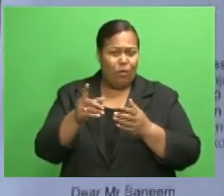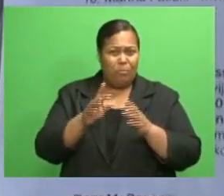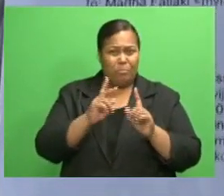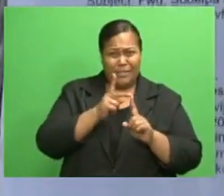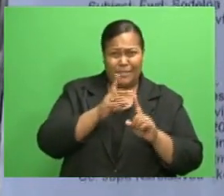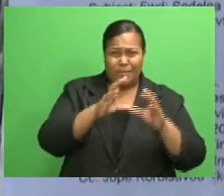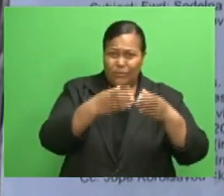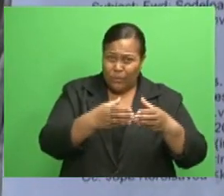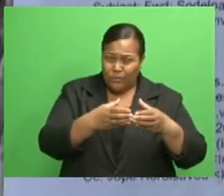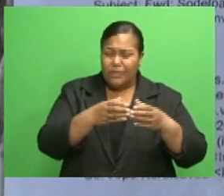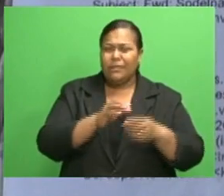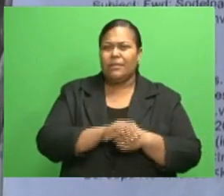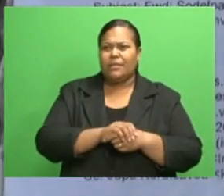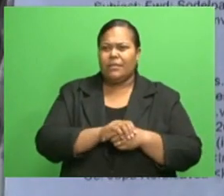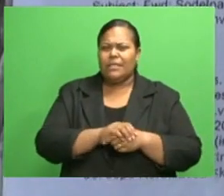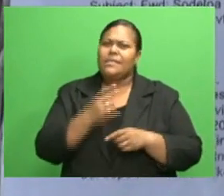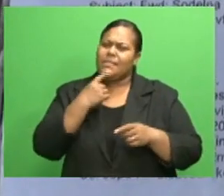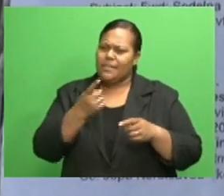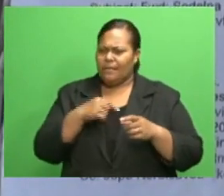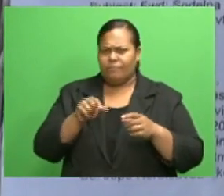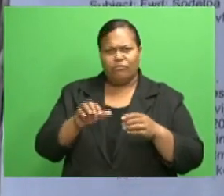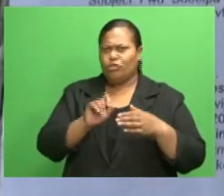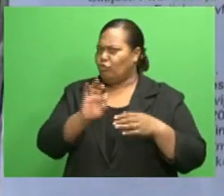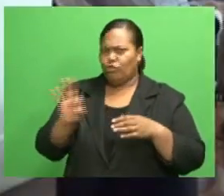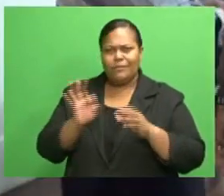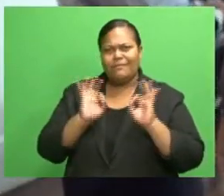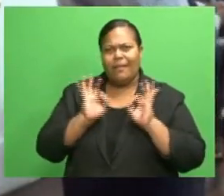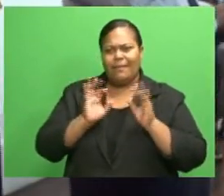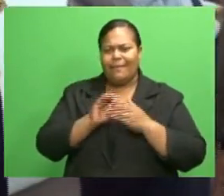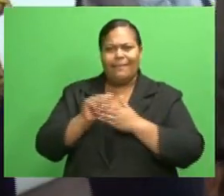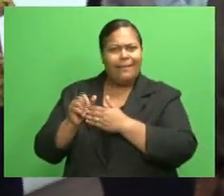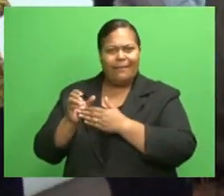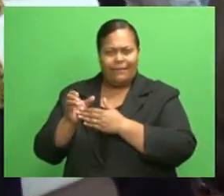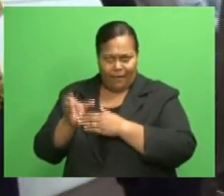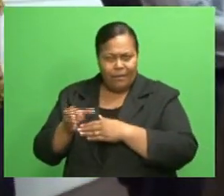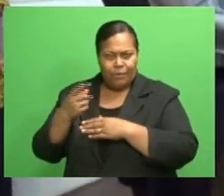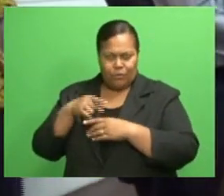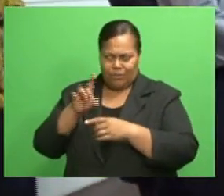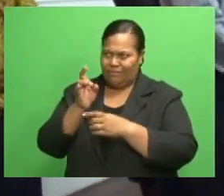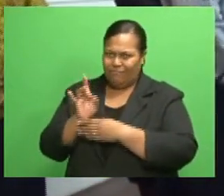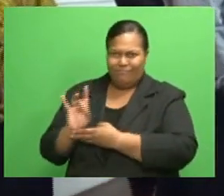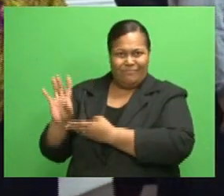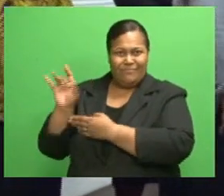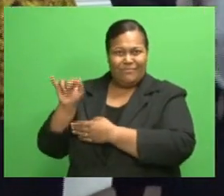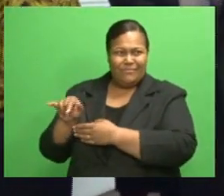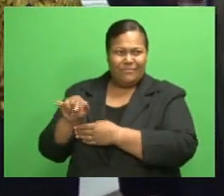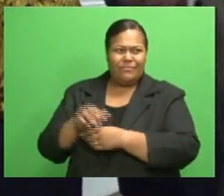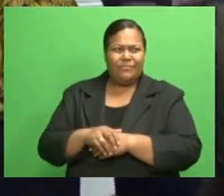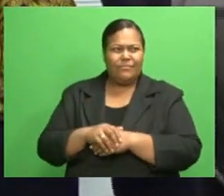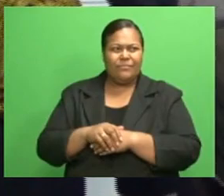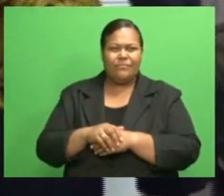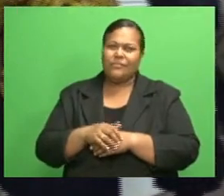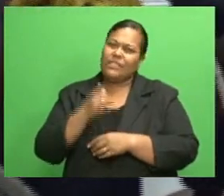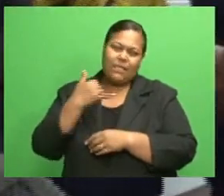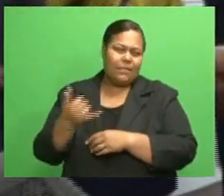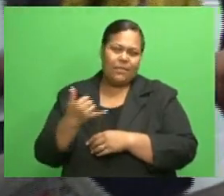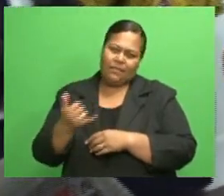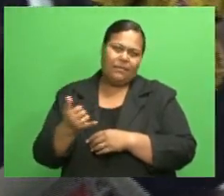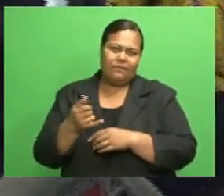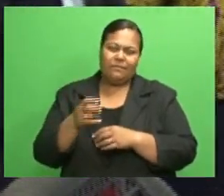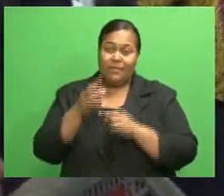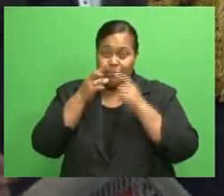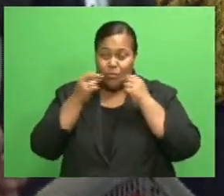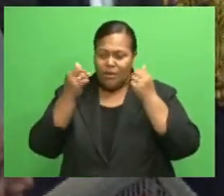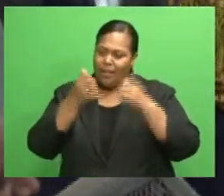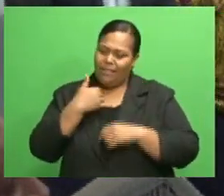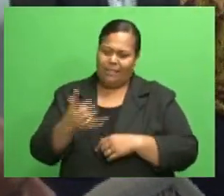opinion, the party does not have a caucus, so as long as it's suspended. Shortly afterwards, he left the venue, taking 13 management board members with